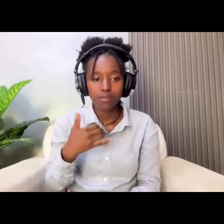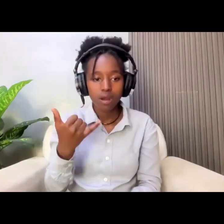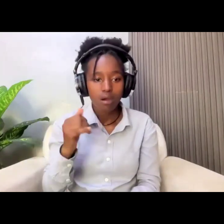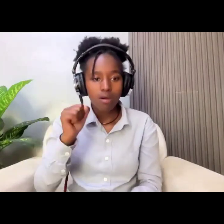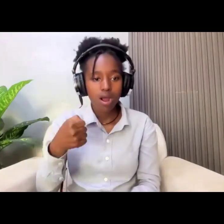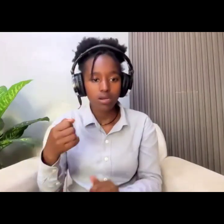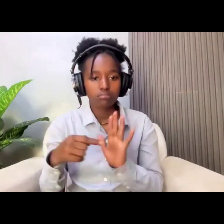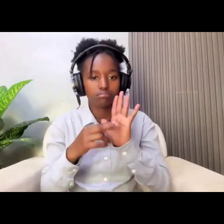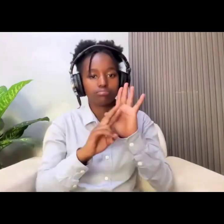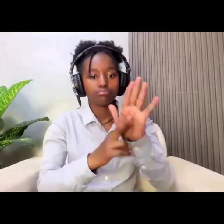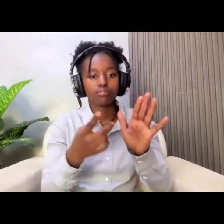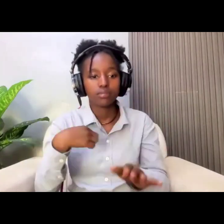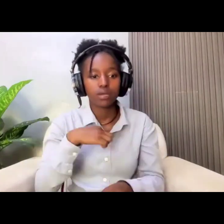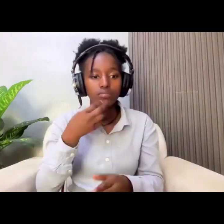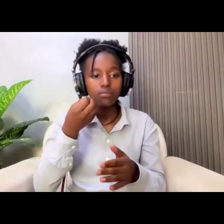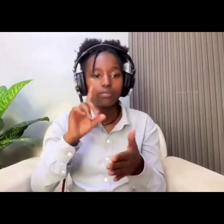up, please? Well, I've